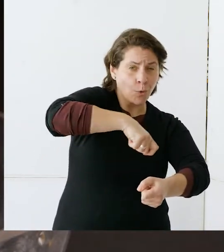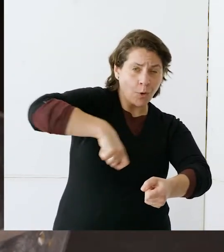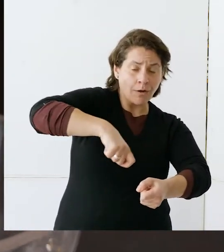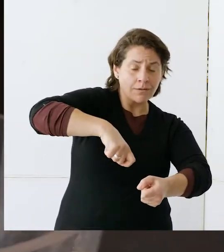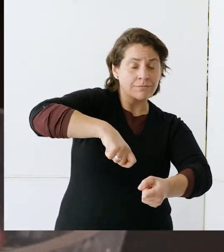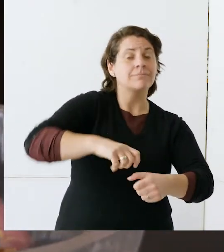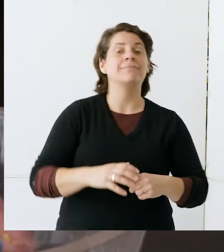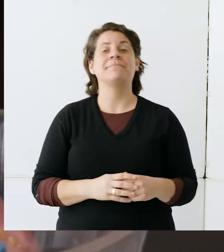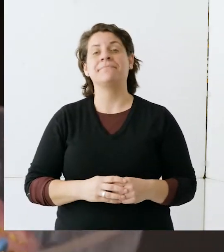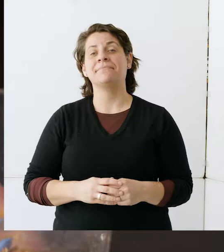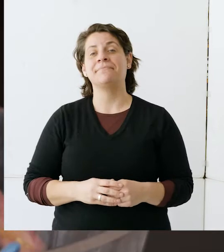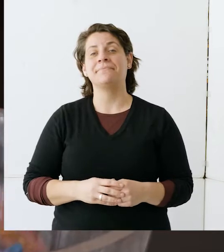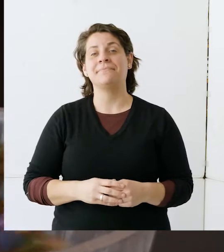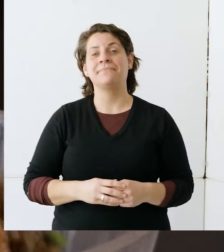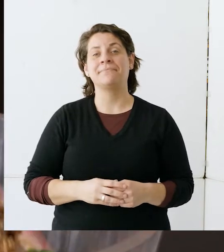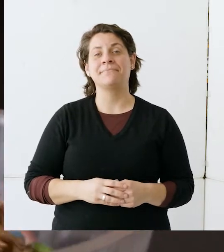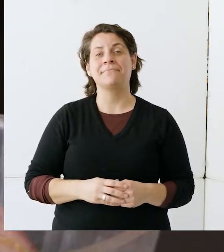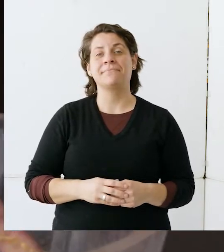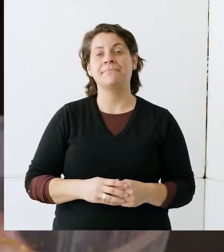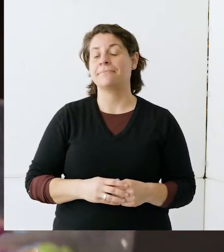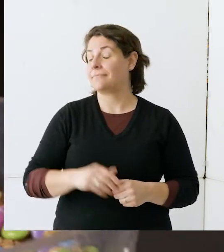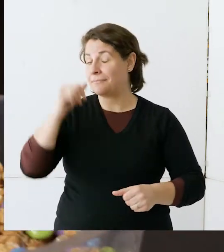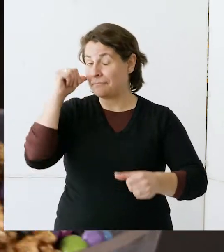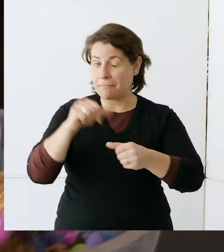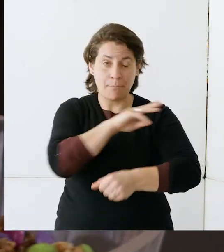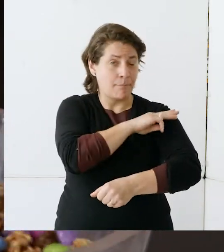I'm going to do one final stir.